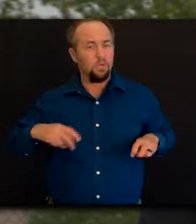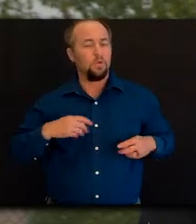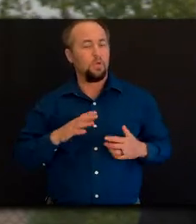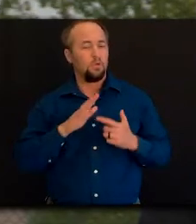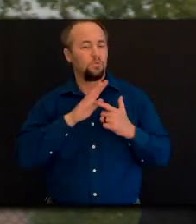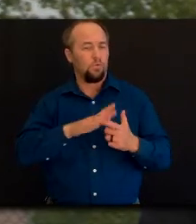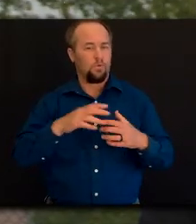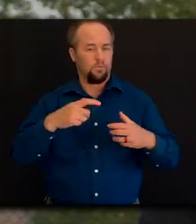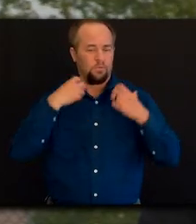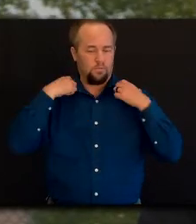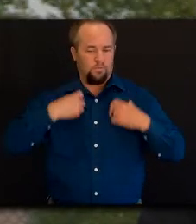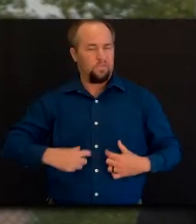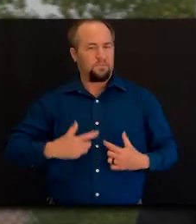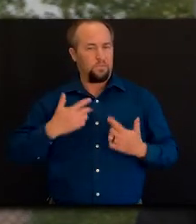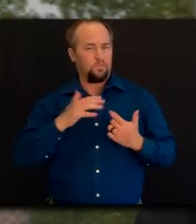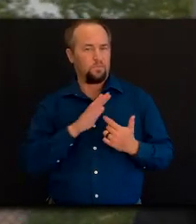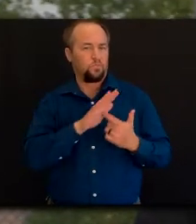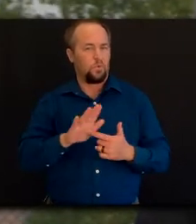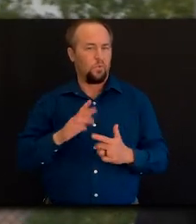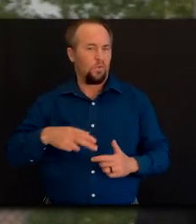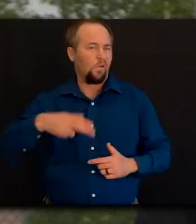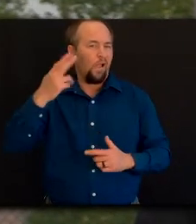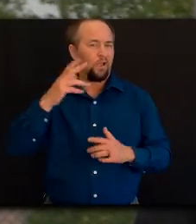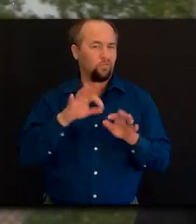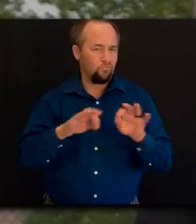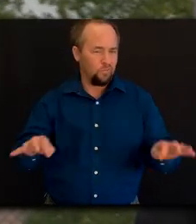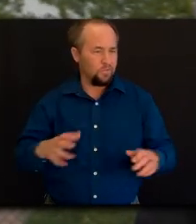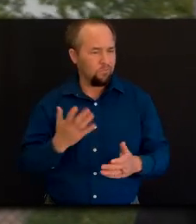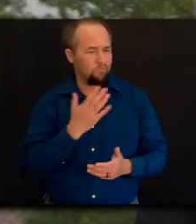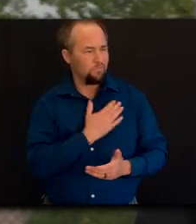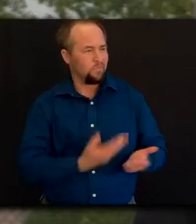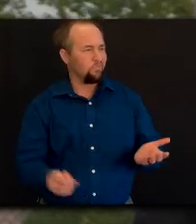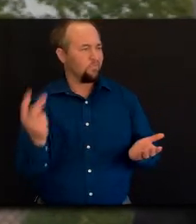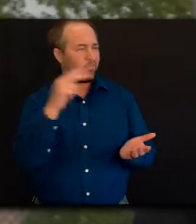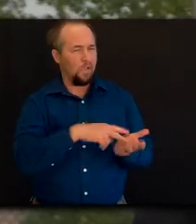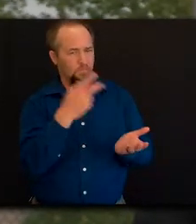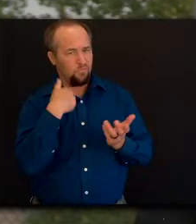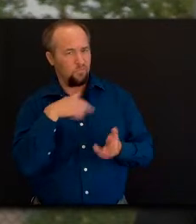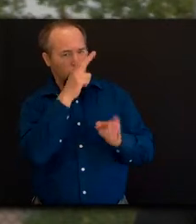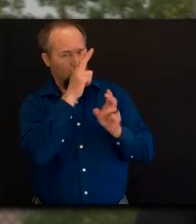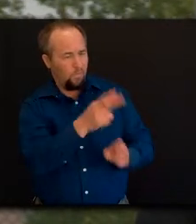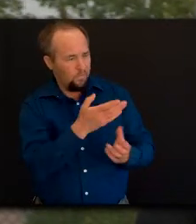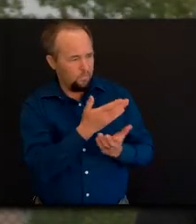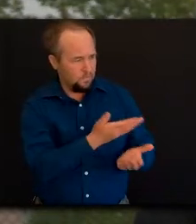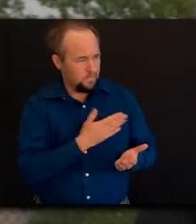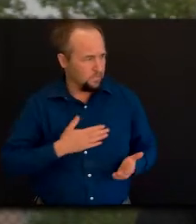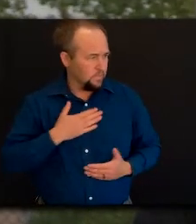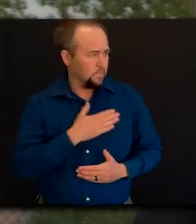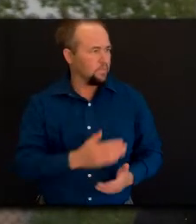degrees. Faculty, would you please stand and be recognized?